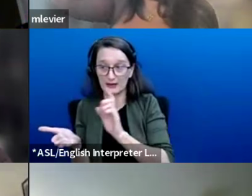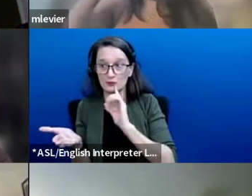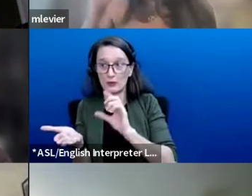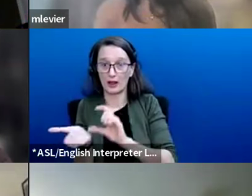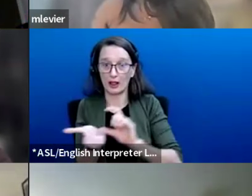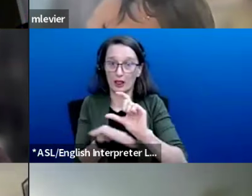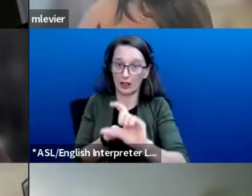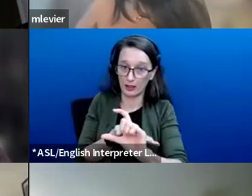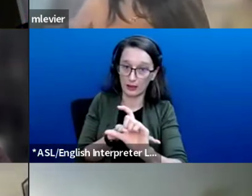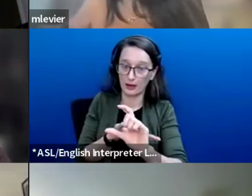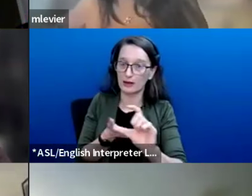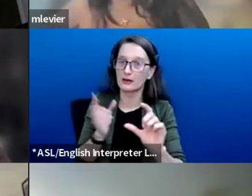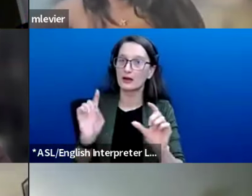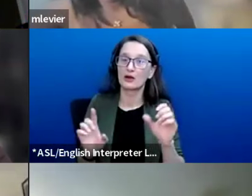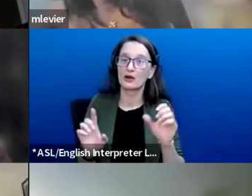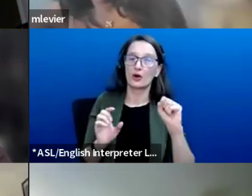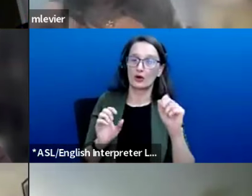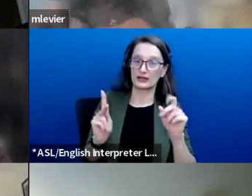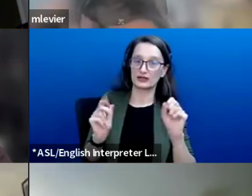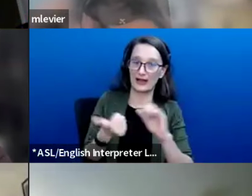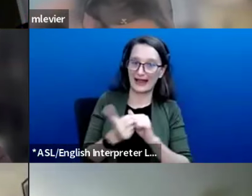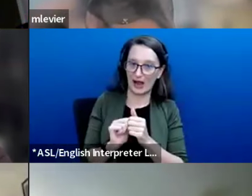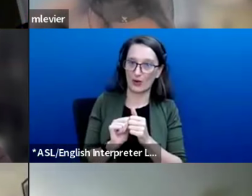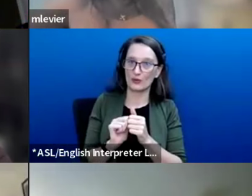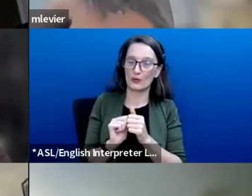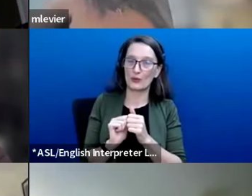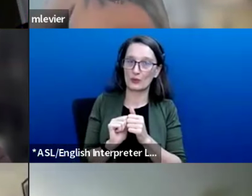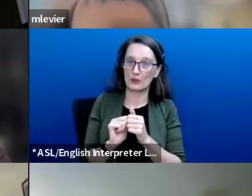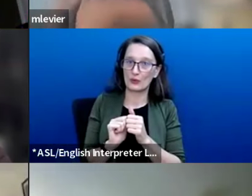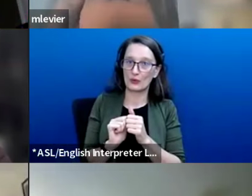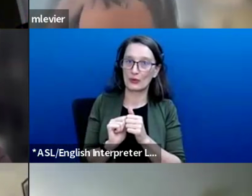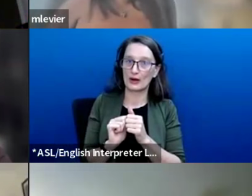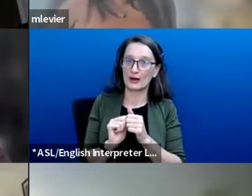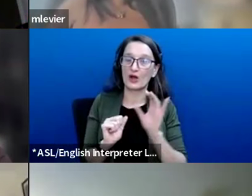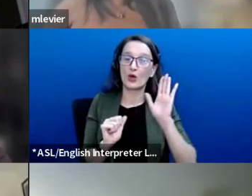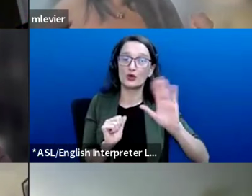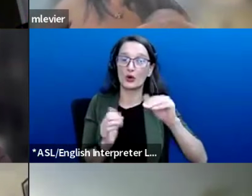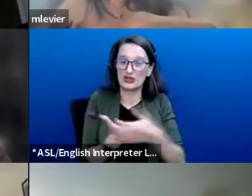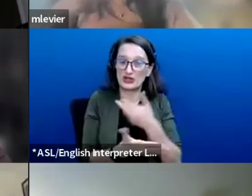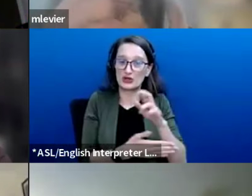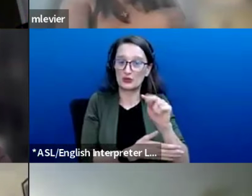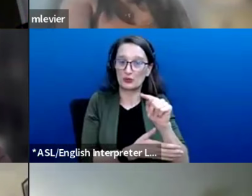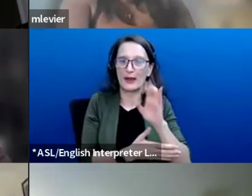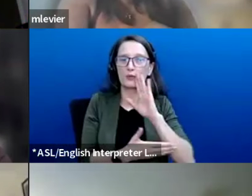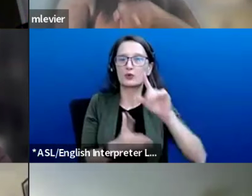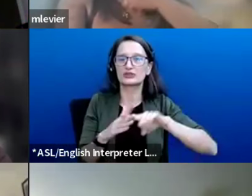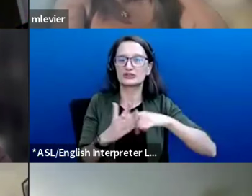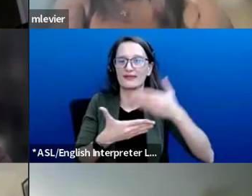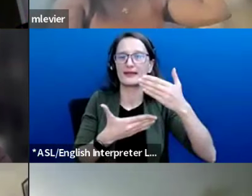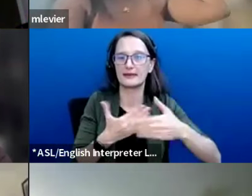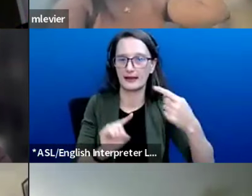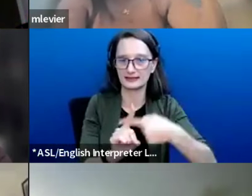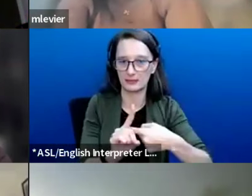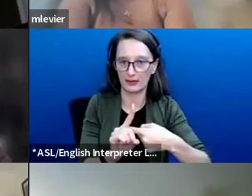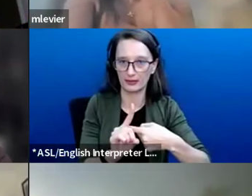become eligible for the realigned rate effective the next month. And Okay, so so I just don't believe that it